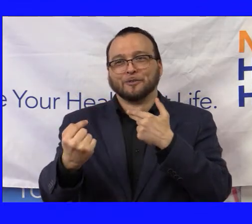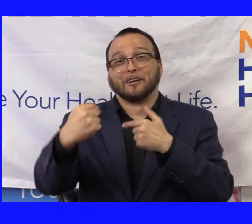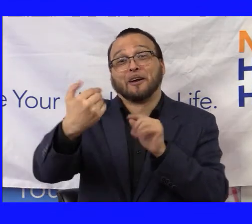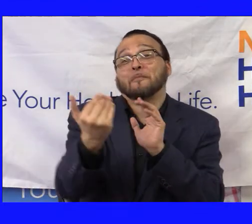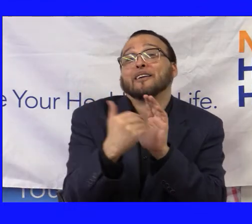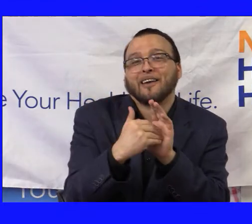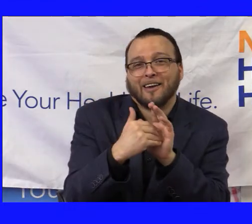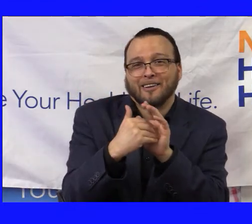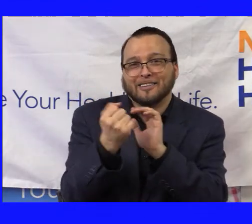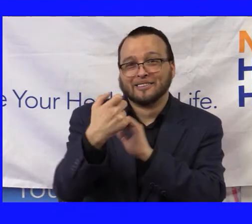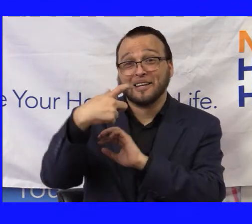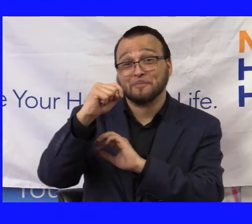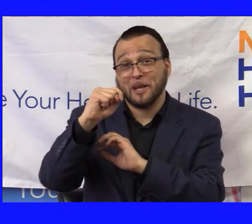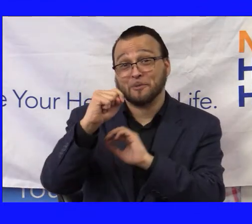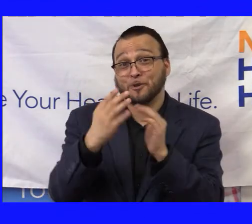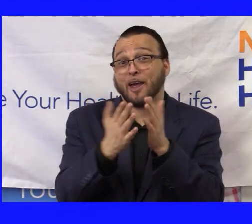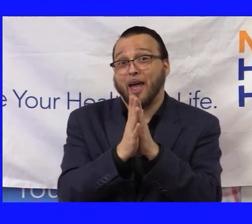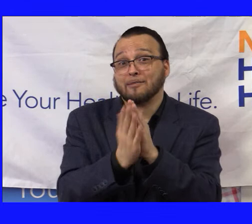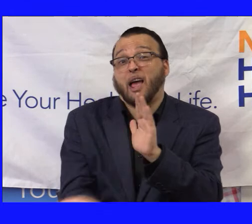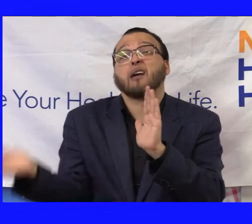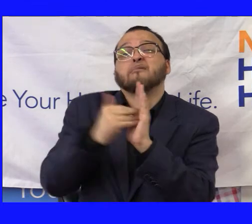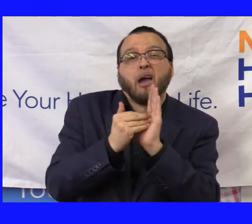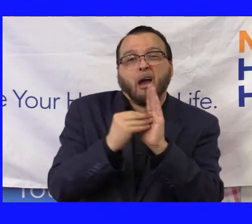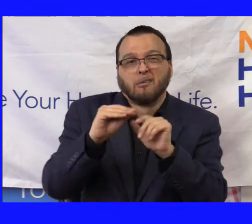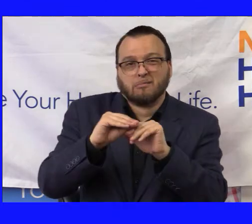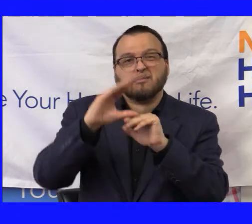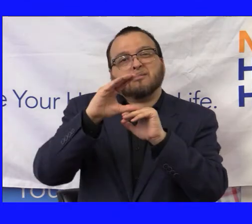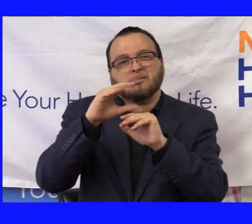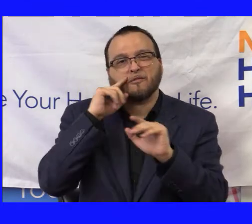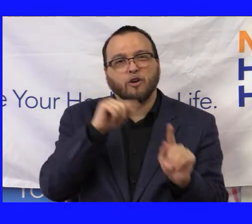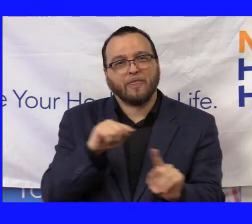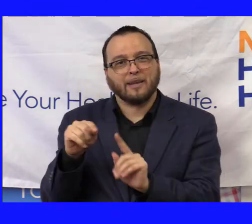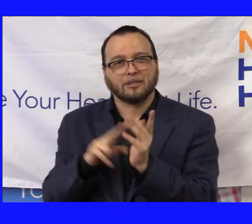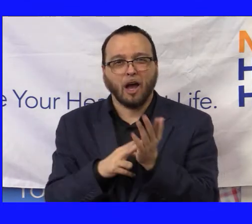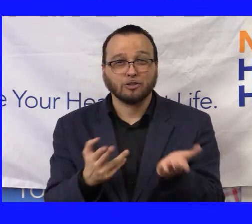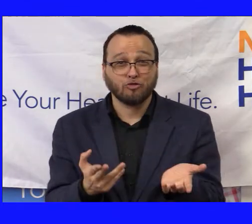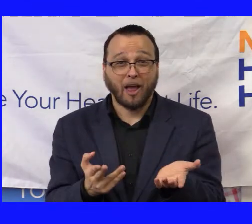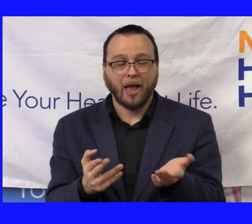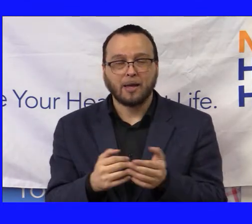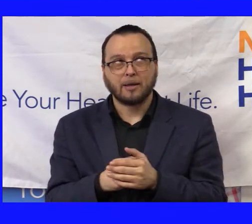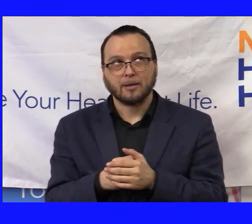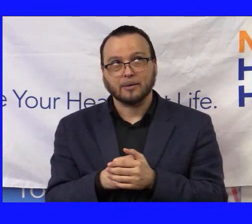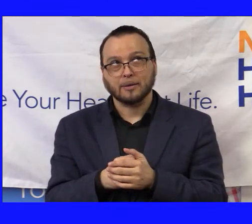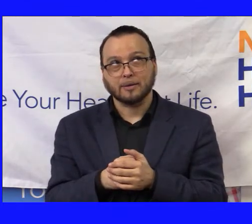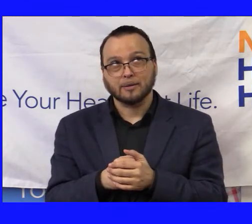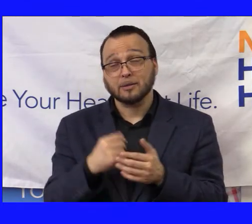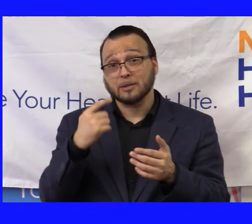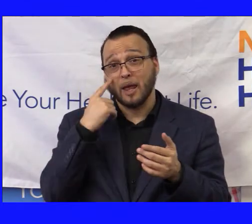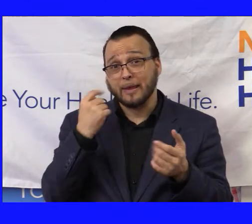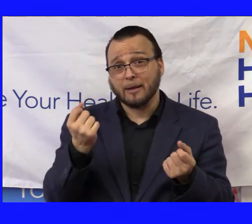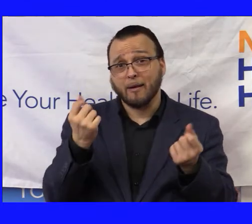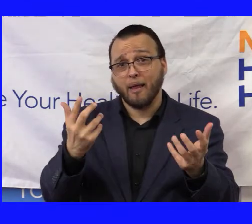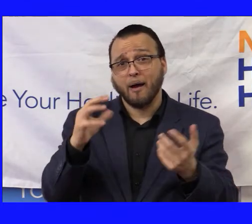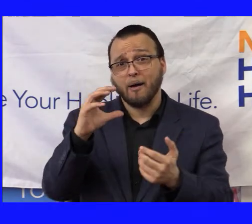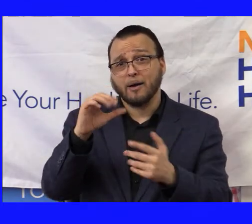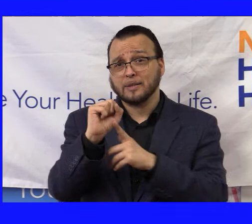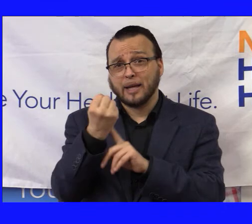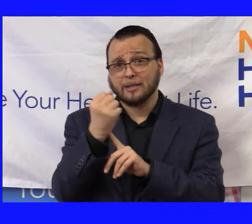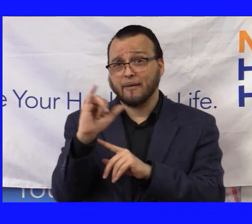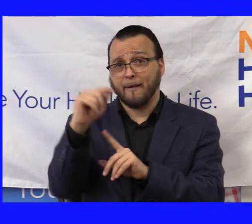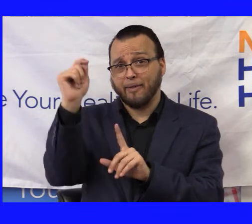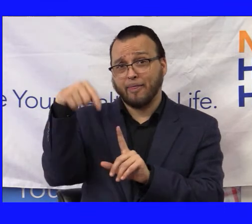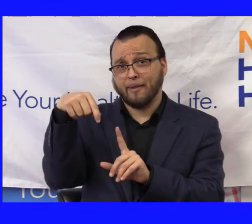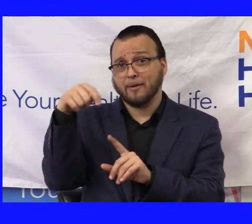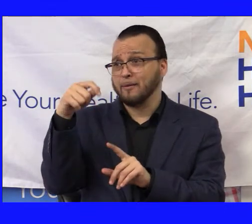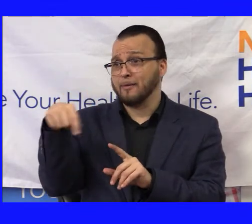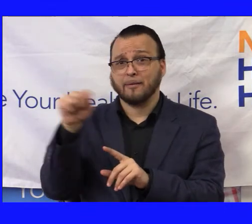more money to this contract, so that you think, because in a lot of cases, in cases like this, these